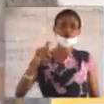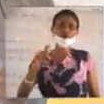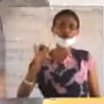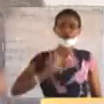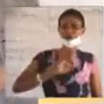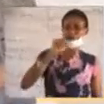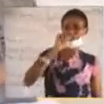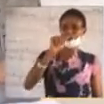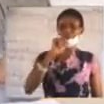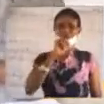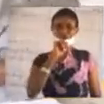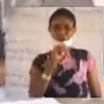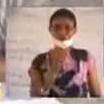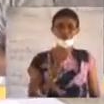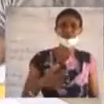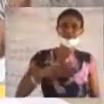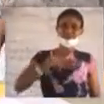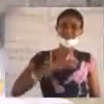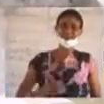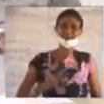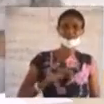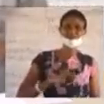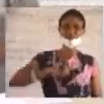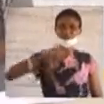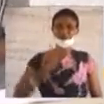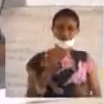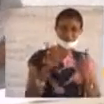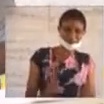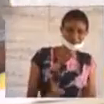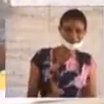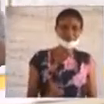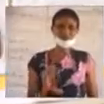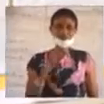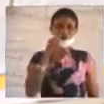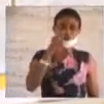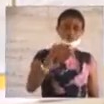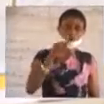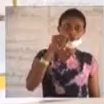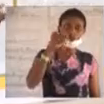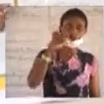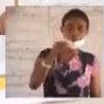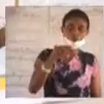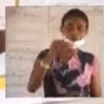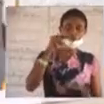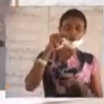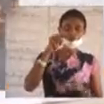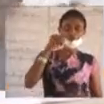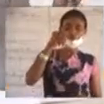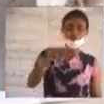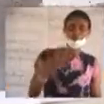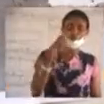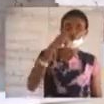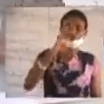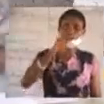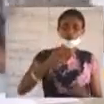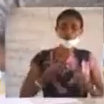of drug abuse is inferiority complex. Inferiority complex. Oh, I'm not